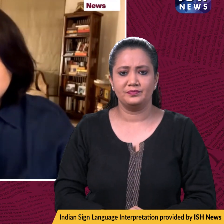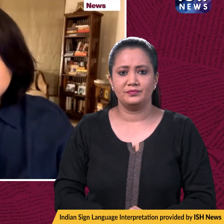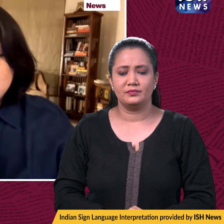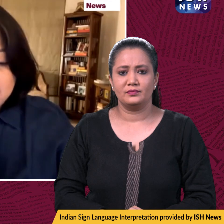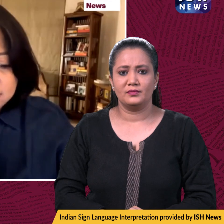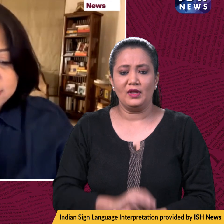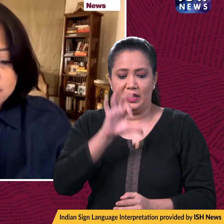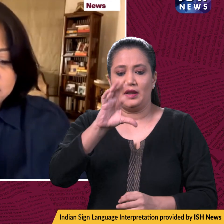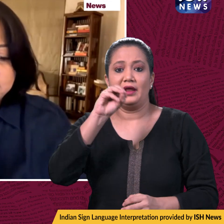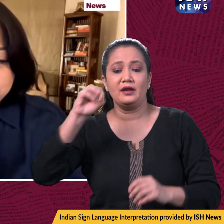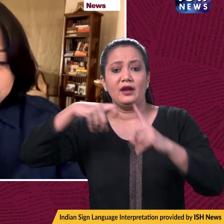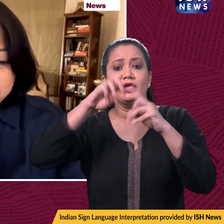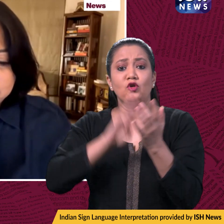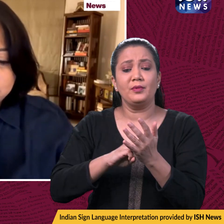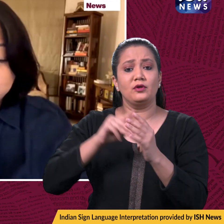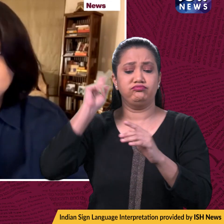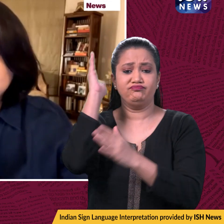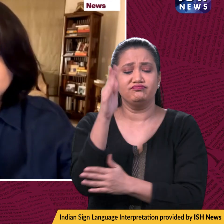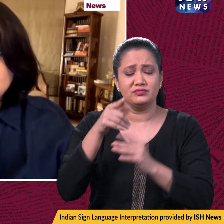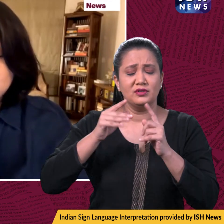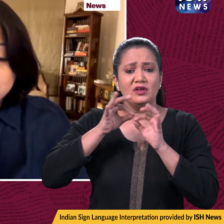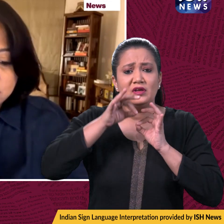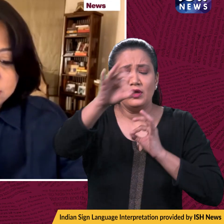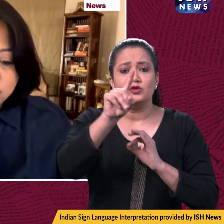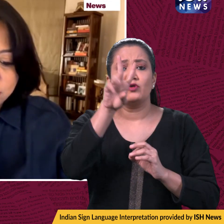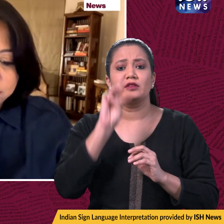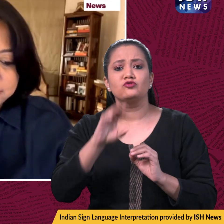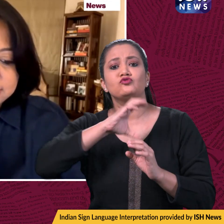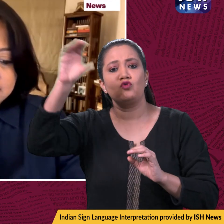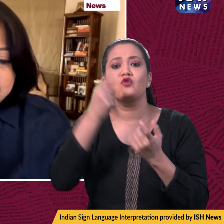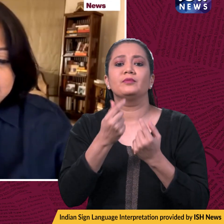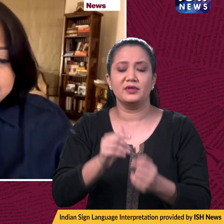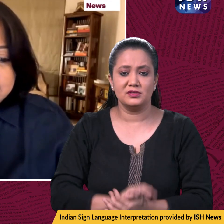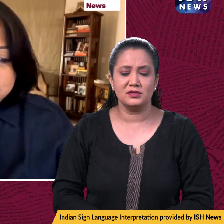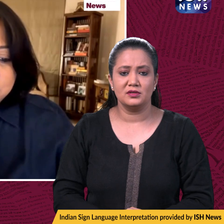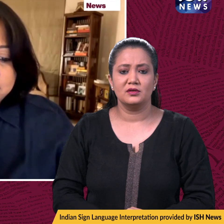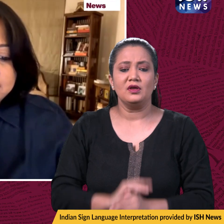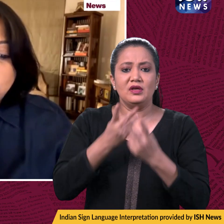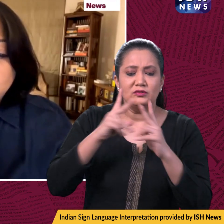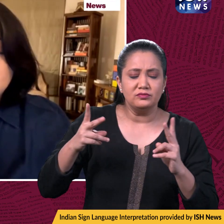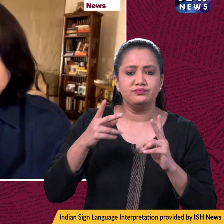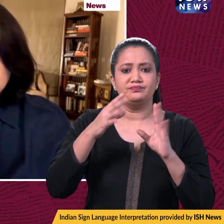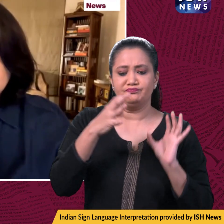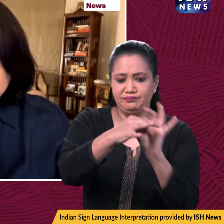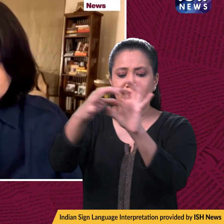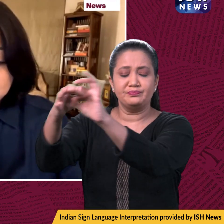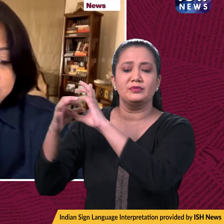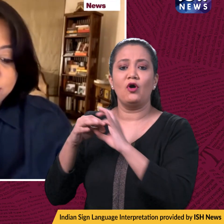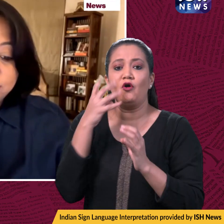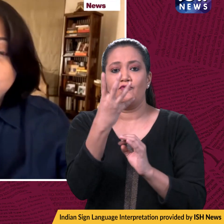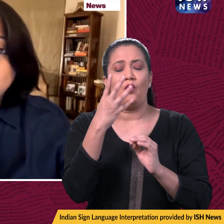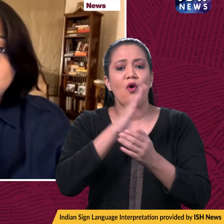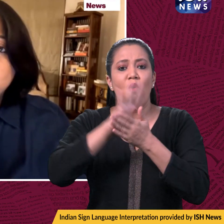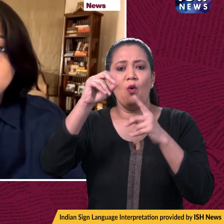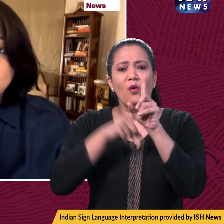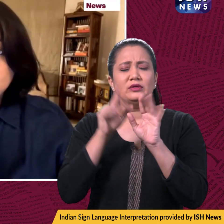is a 900-kilometer Char Dham project. It's worth 12,000 crore rupees. And it aims to provide all-weather connectivity